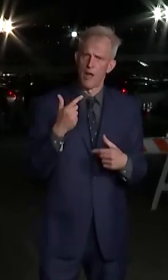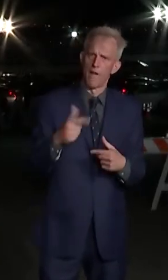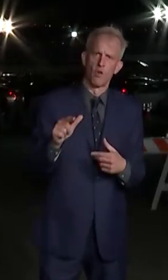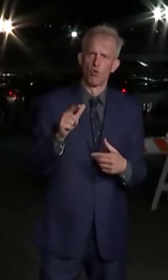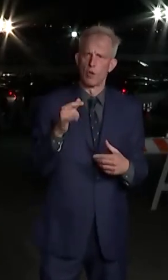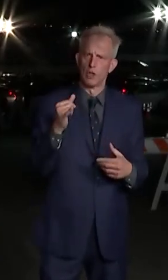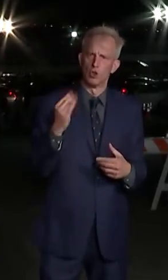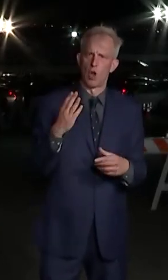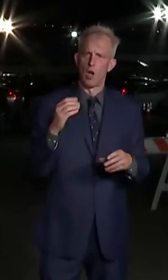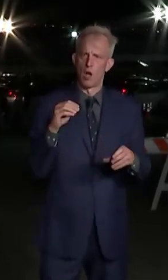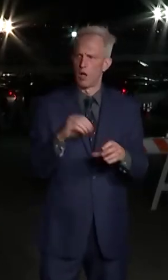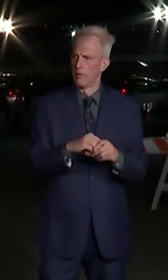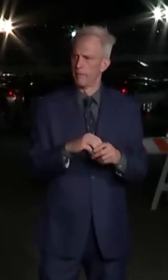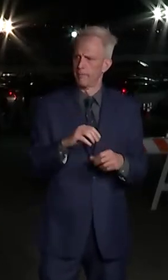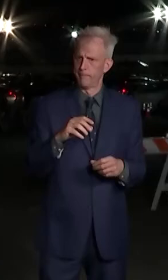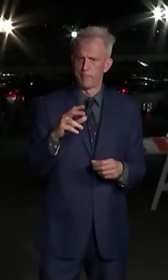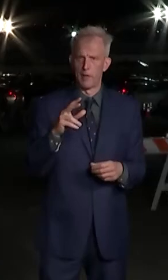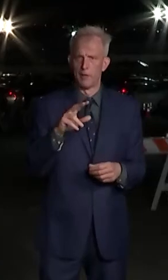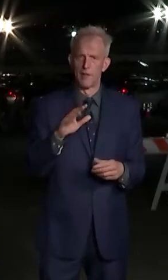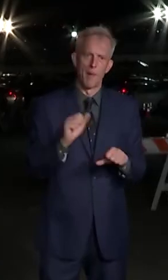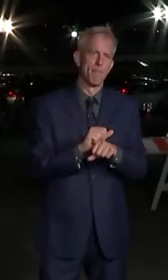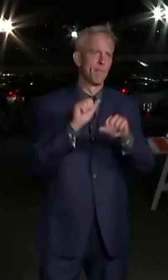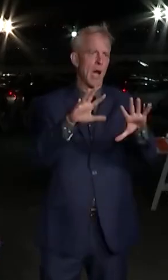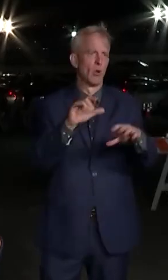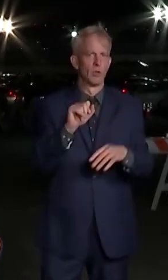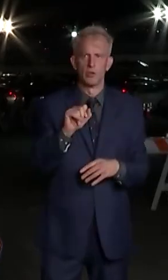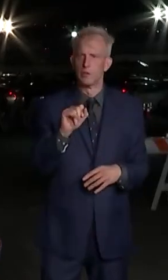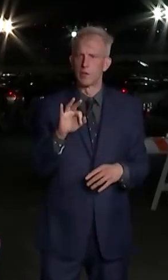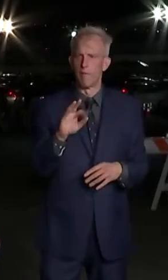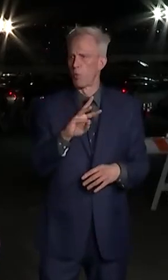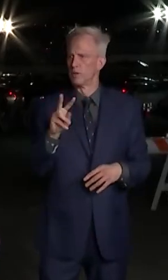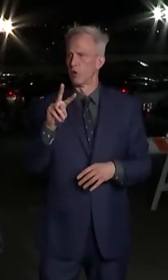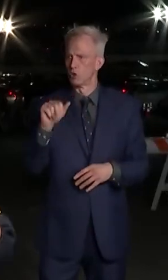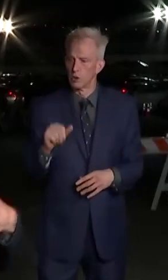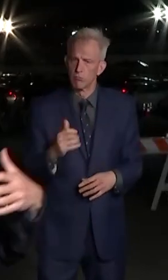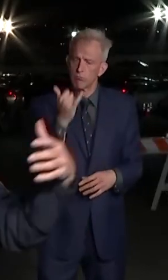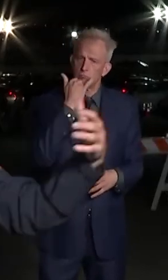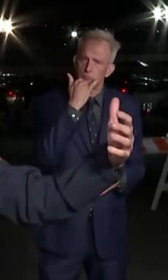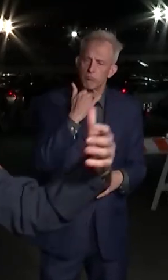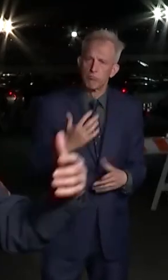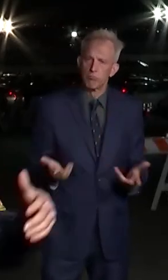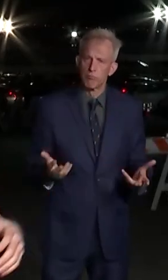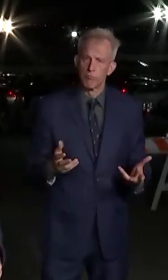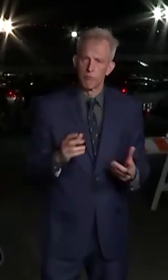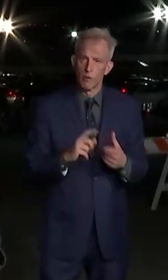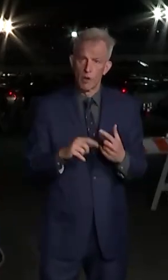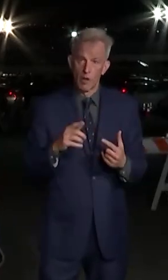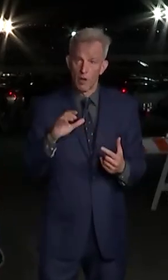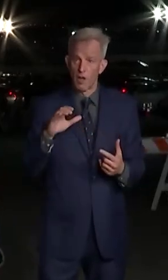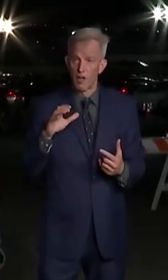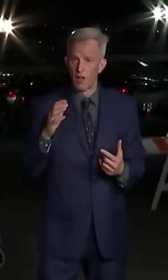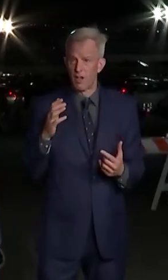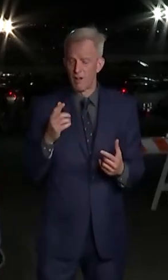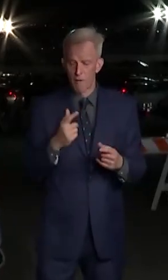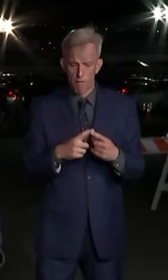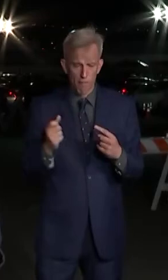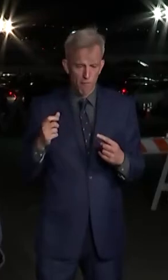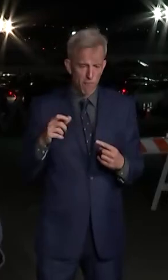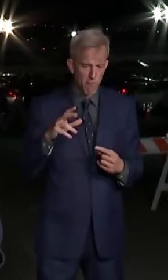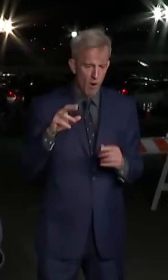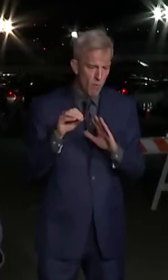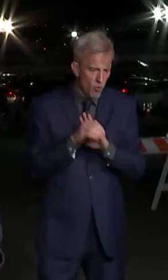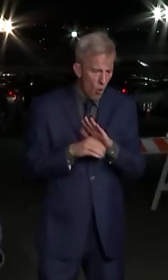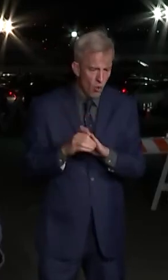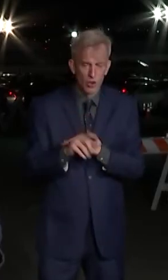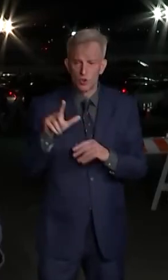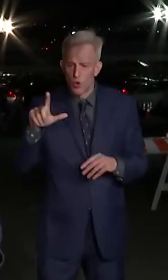the core part of America that built this country with the energy that stretched from the Gulf Coast up to the Canadian border, we should be reinvesting